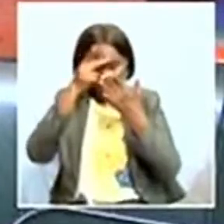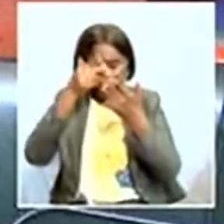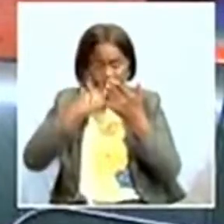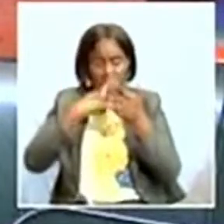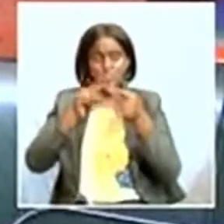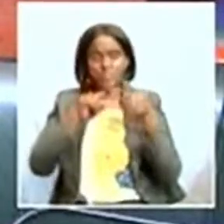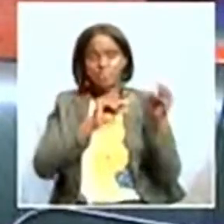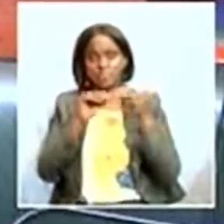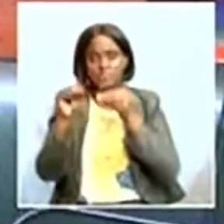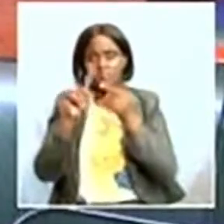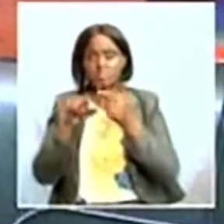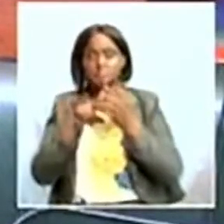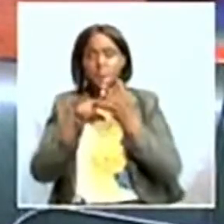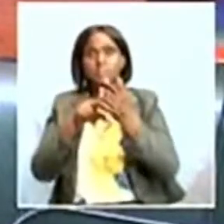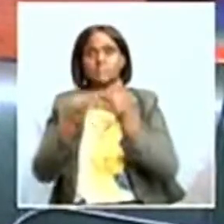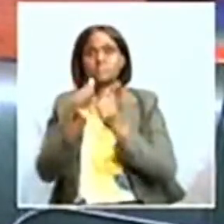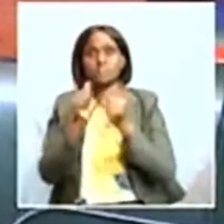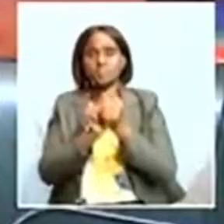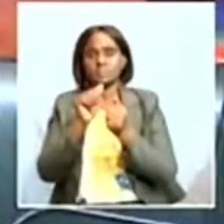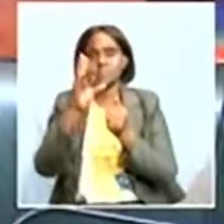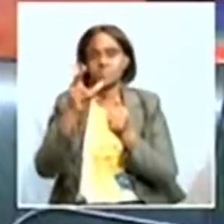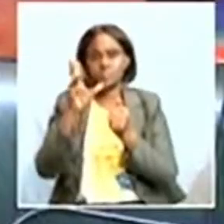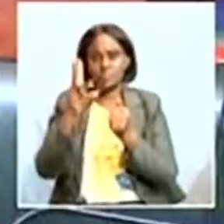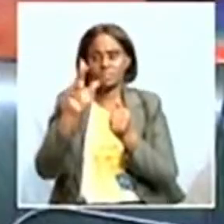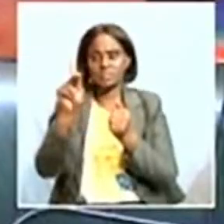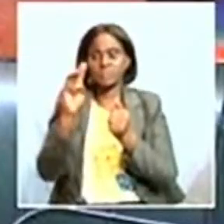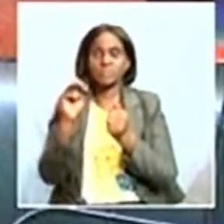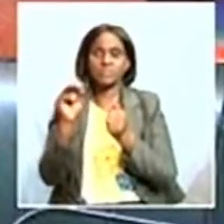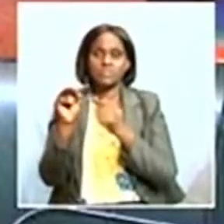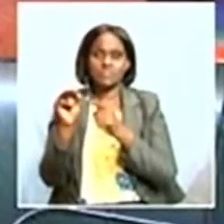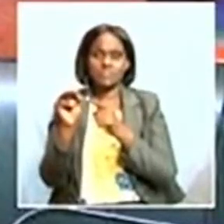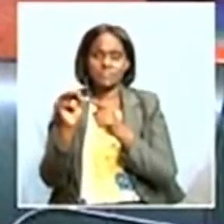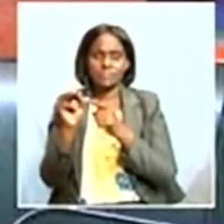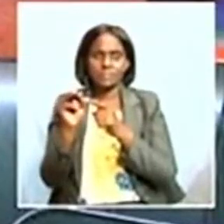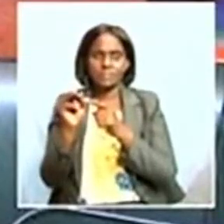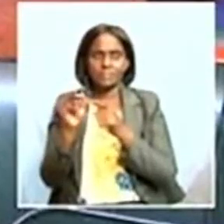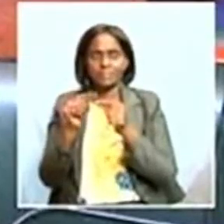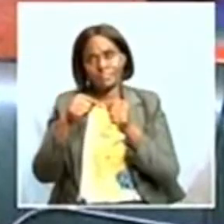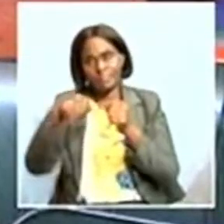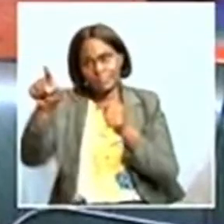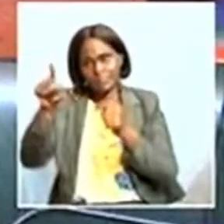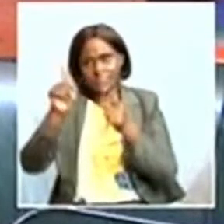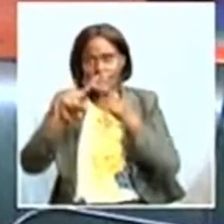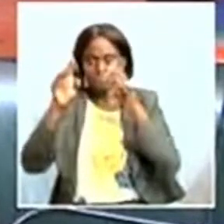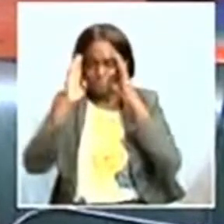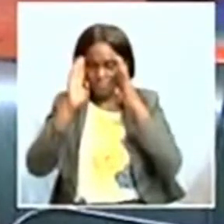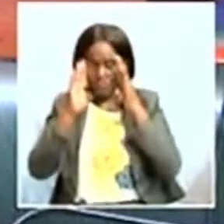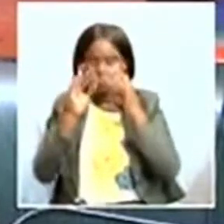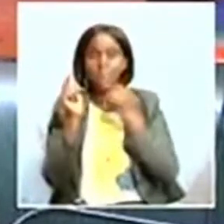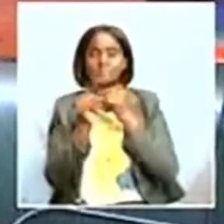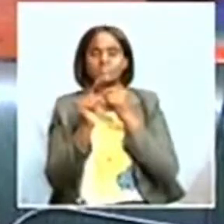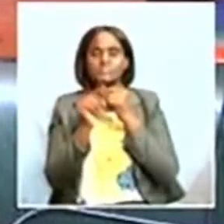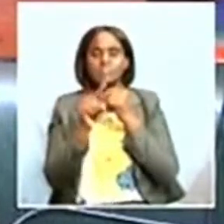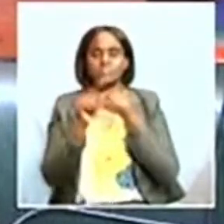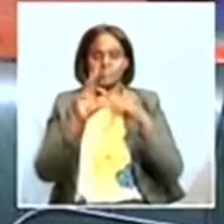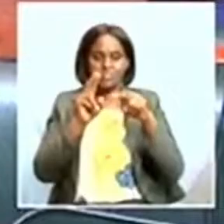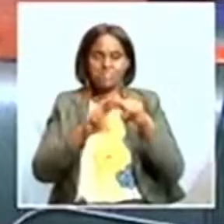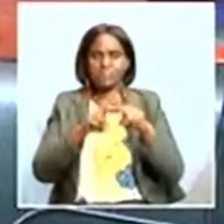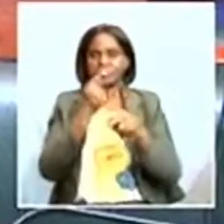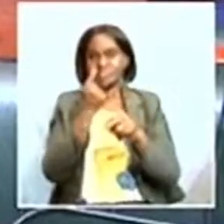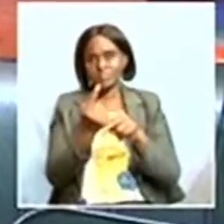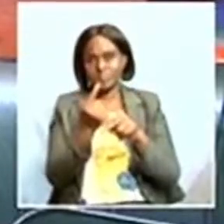move to travel about 16 kilometers going to attend this Form